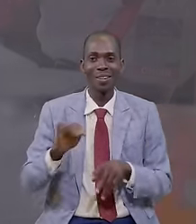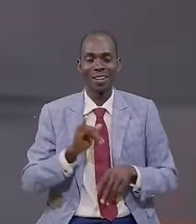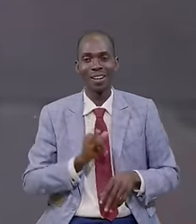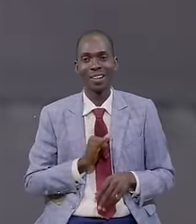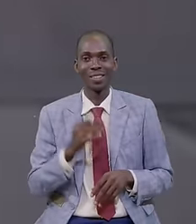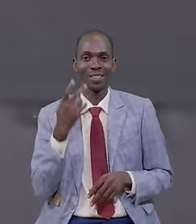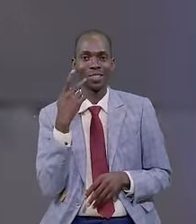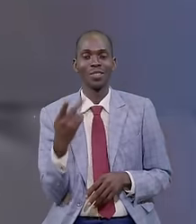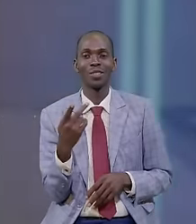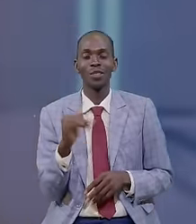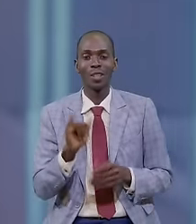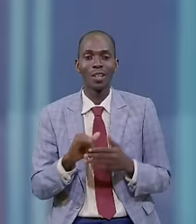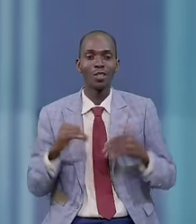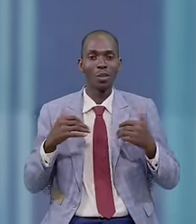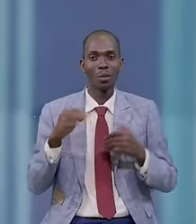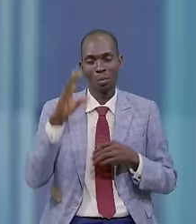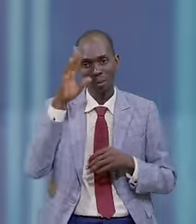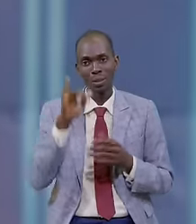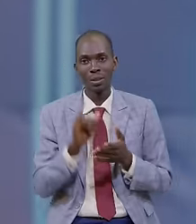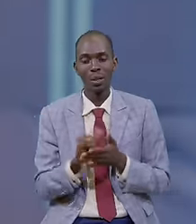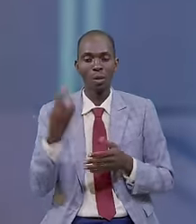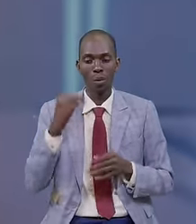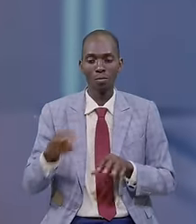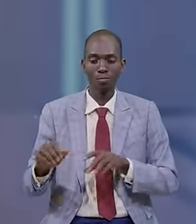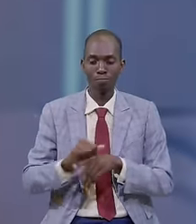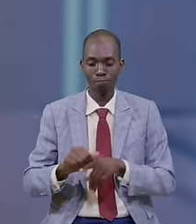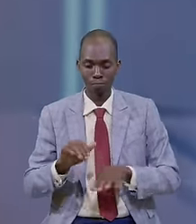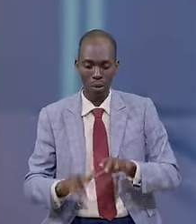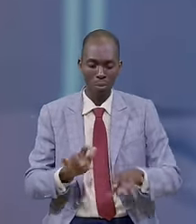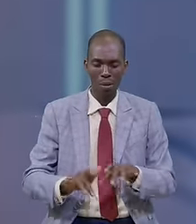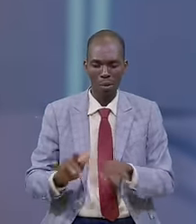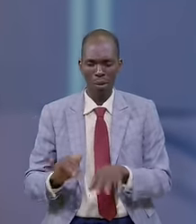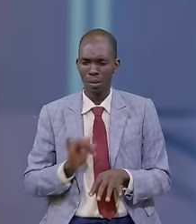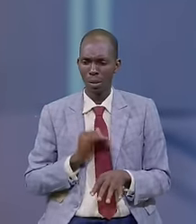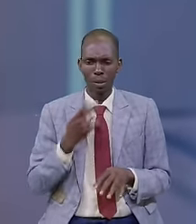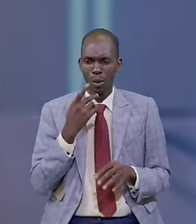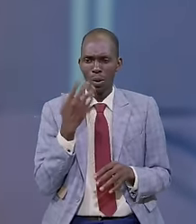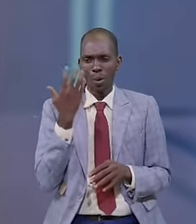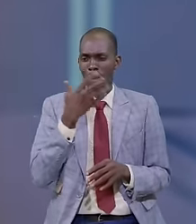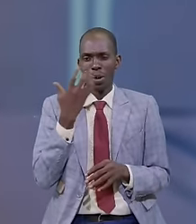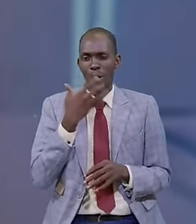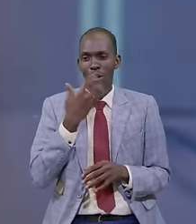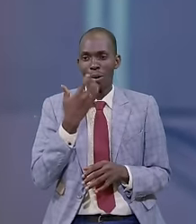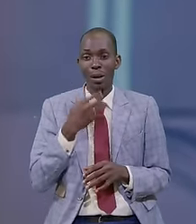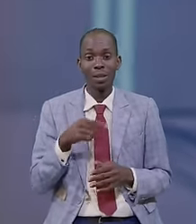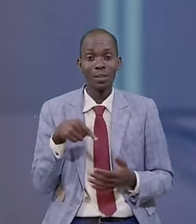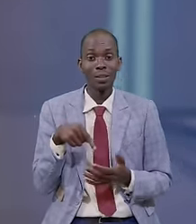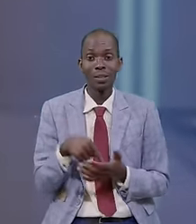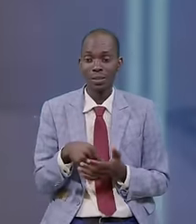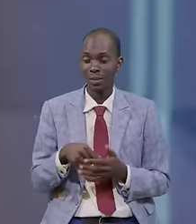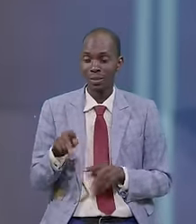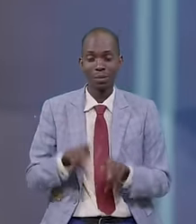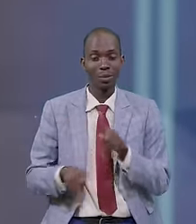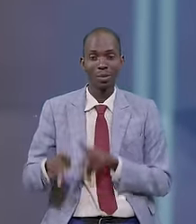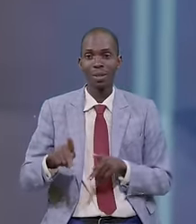I saw, and their hands on the keyboard, I said, wow, this one has